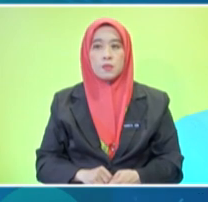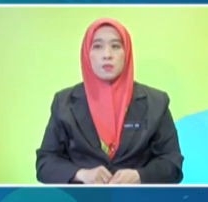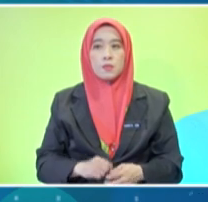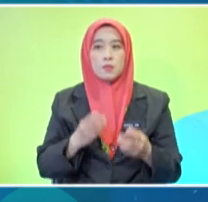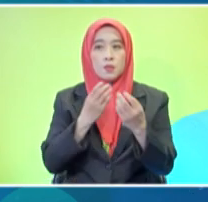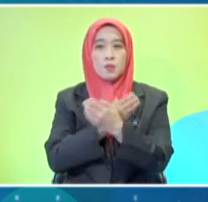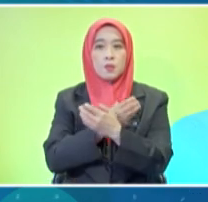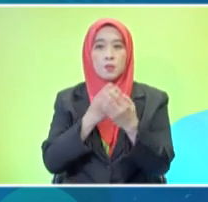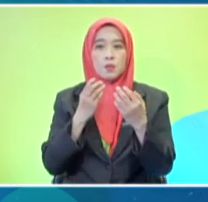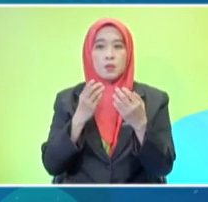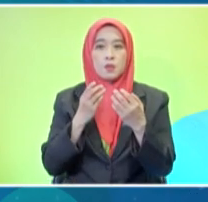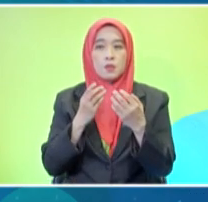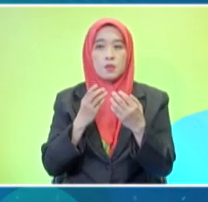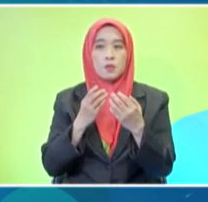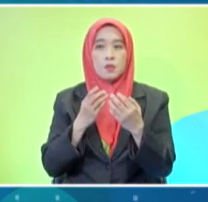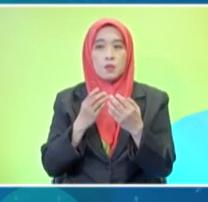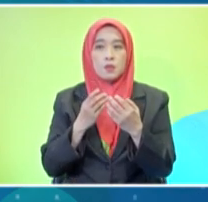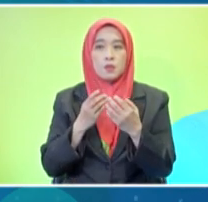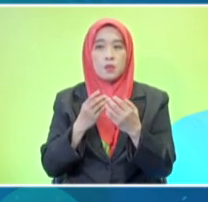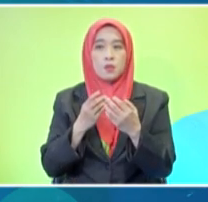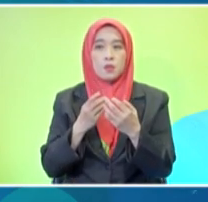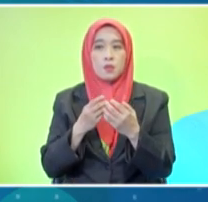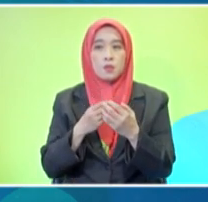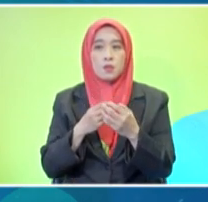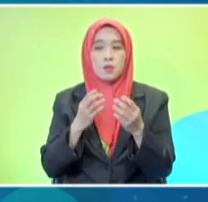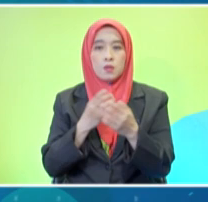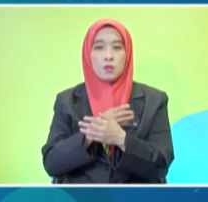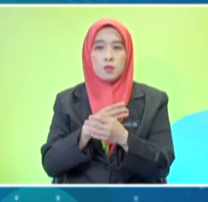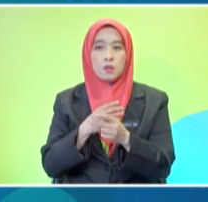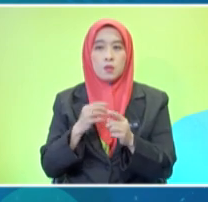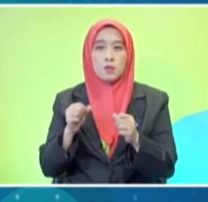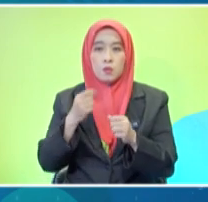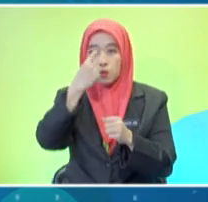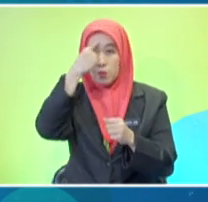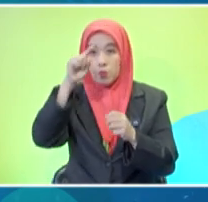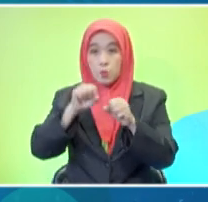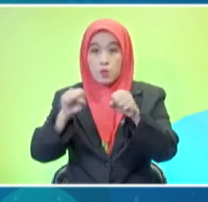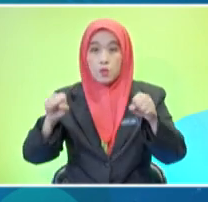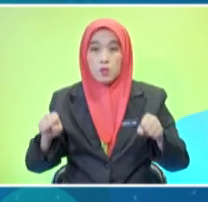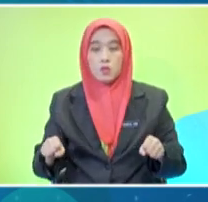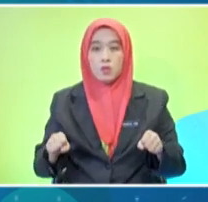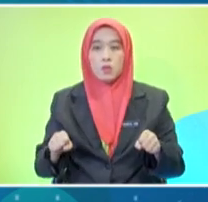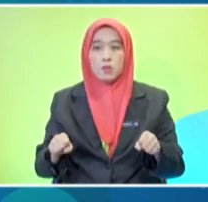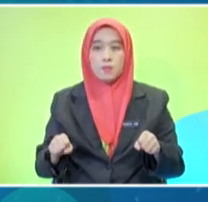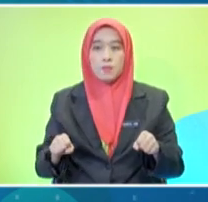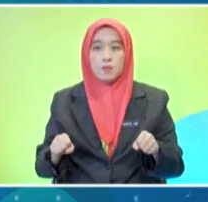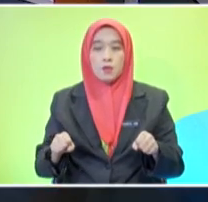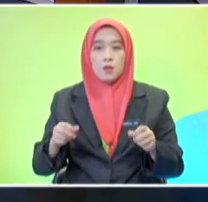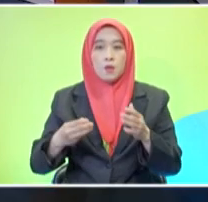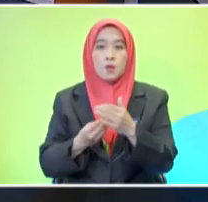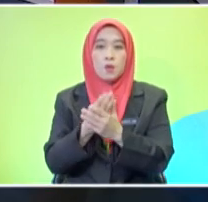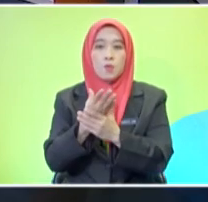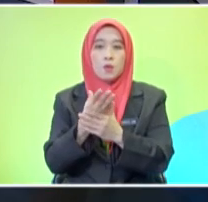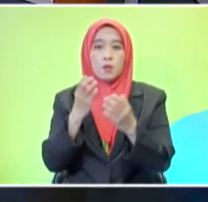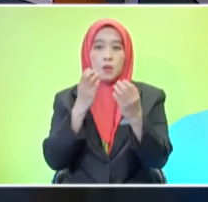Conclusion is the plant compete for space. Yes, she is right. The plant